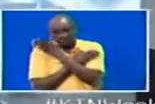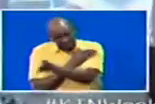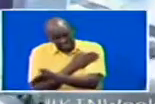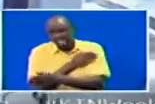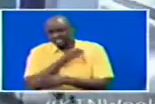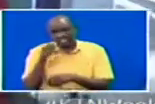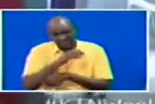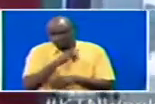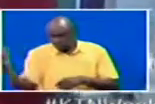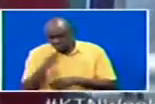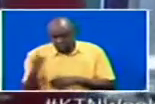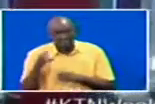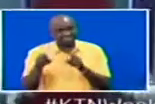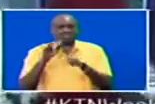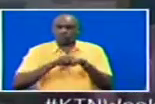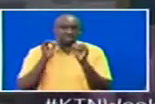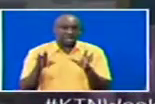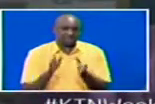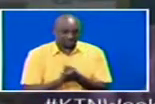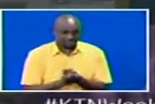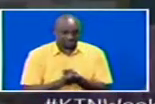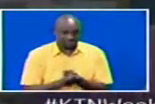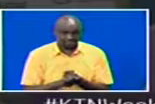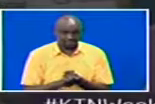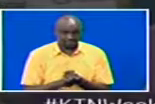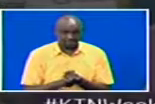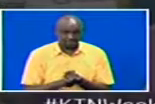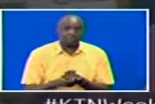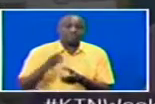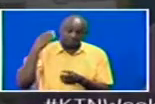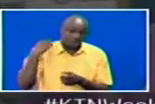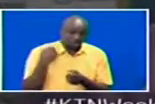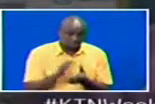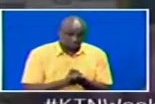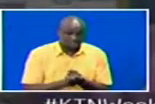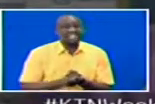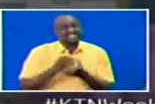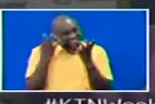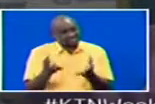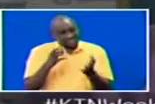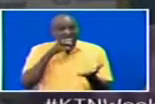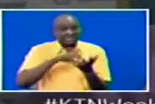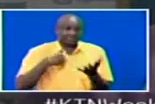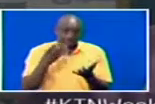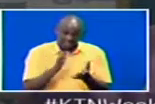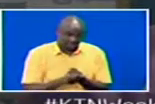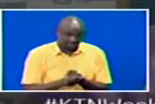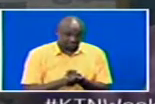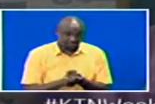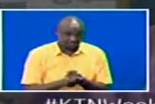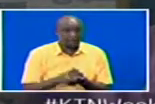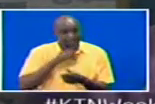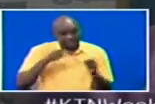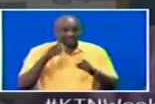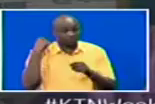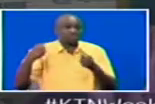evening comes due to lack of wards. All along we have been receiving severe cases, but due to challenges